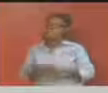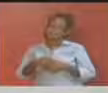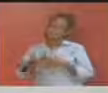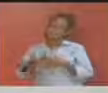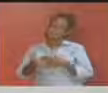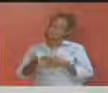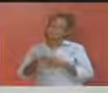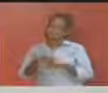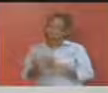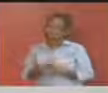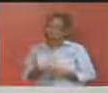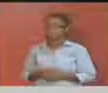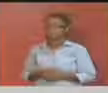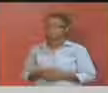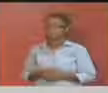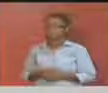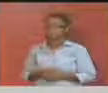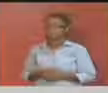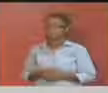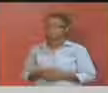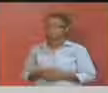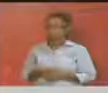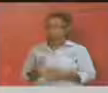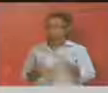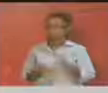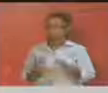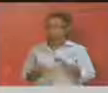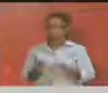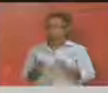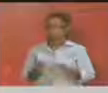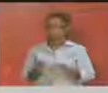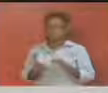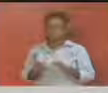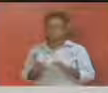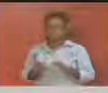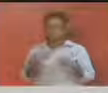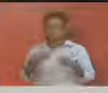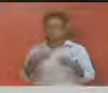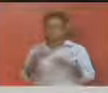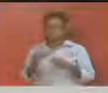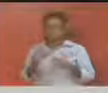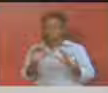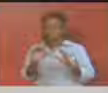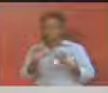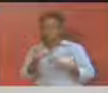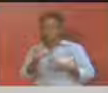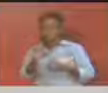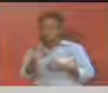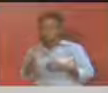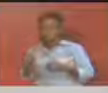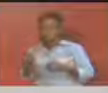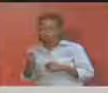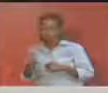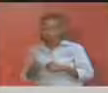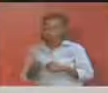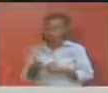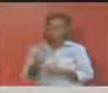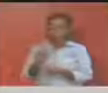if we get large amounts of vaccines, let's say 500,000 or 1 million, which we can